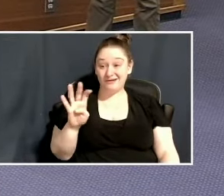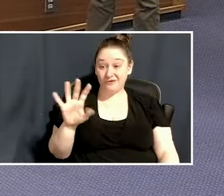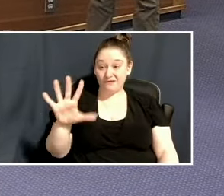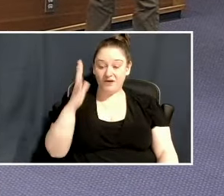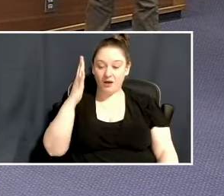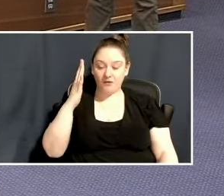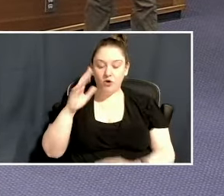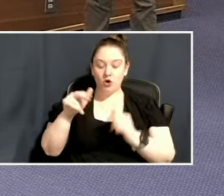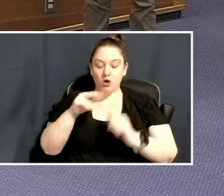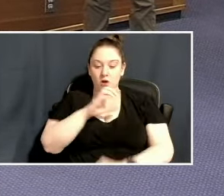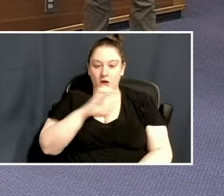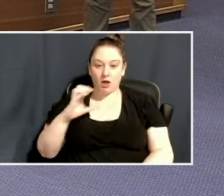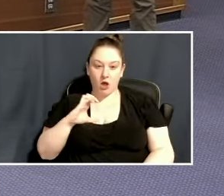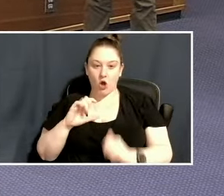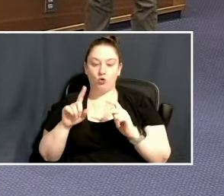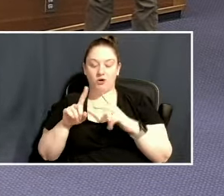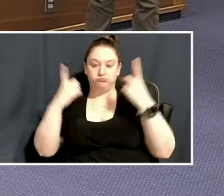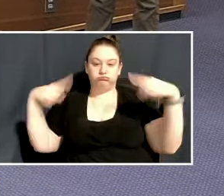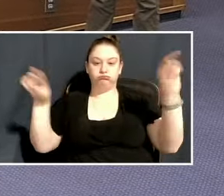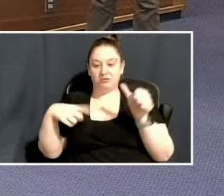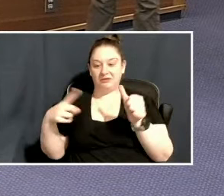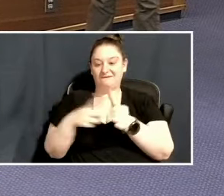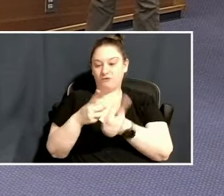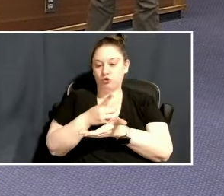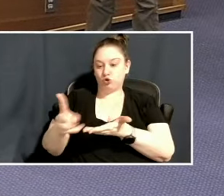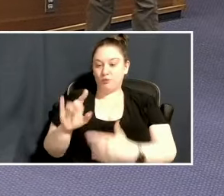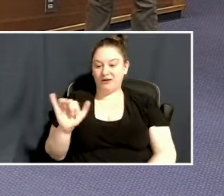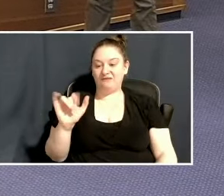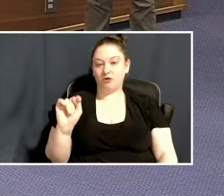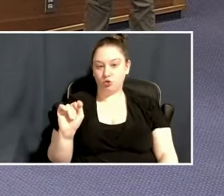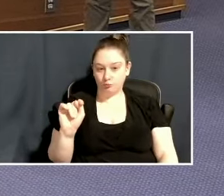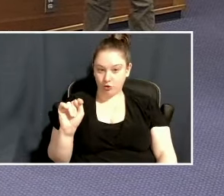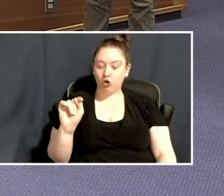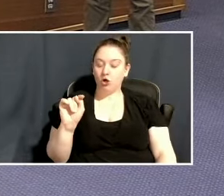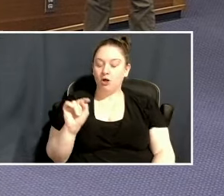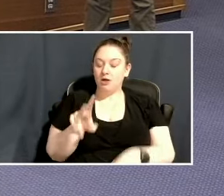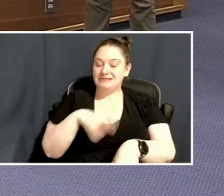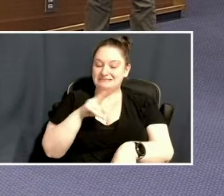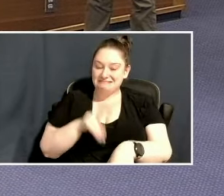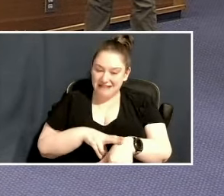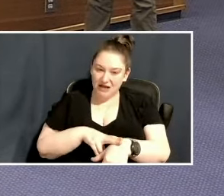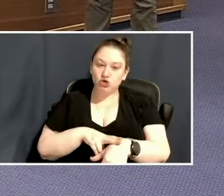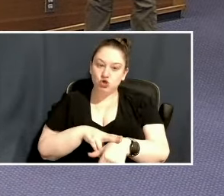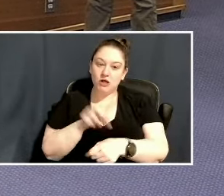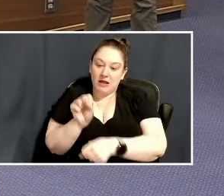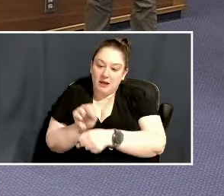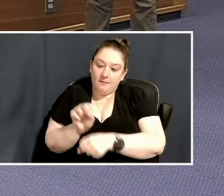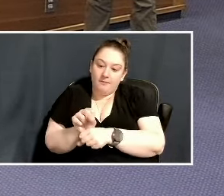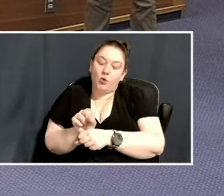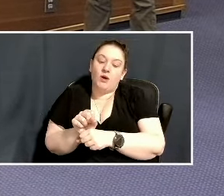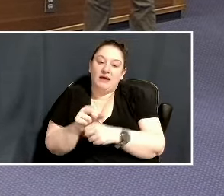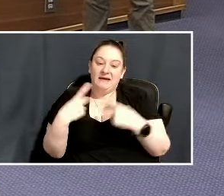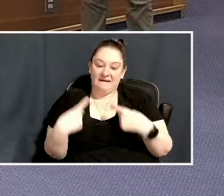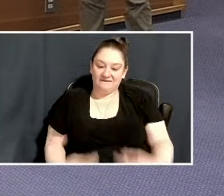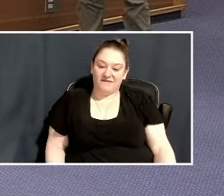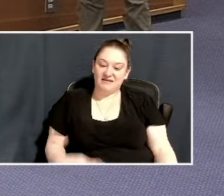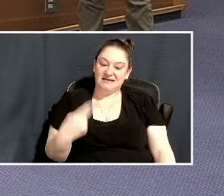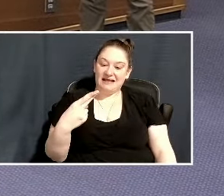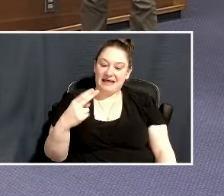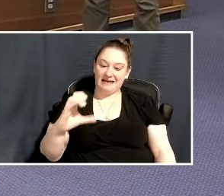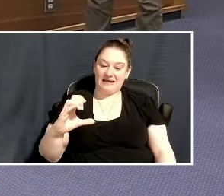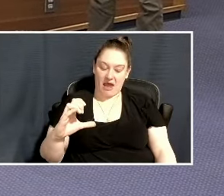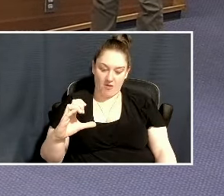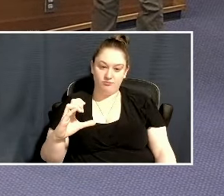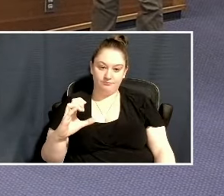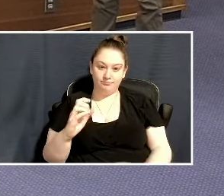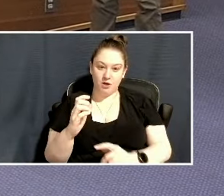the first week in October as National Employ the Physically Handicapped Week, with the word physically removed in 1962